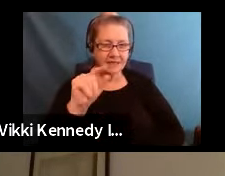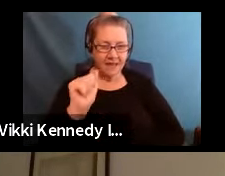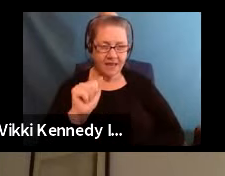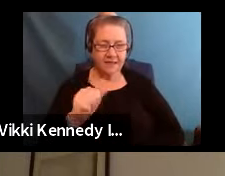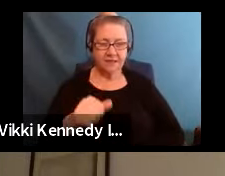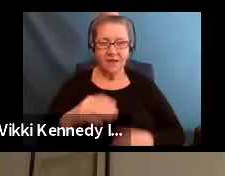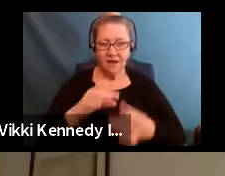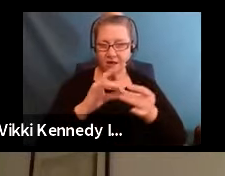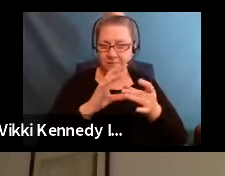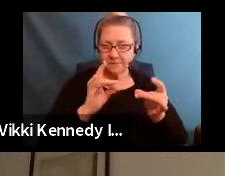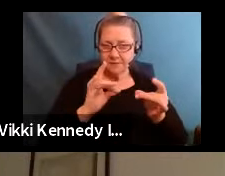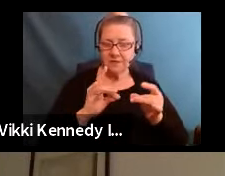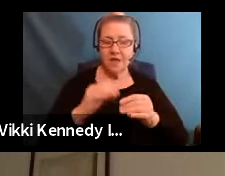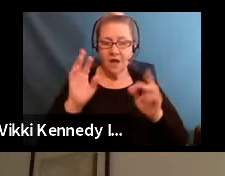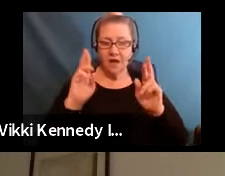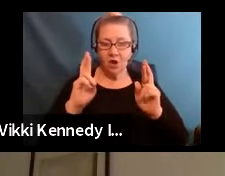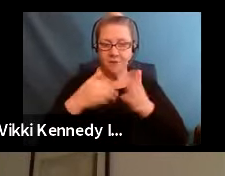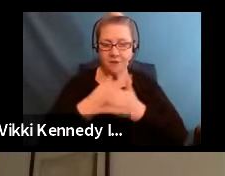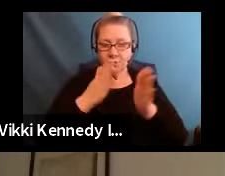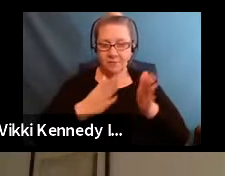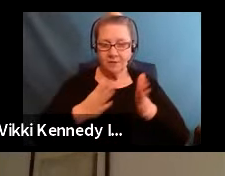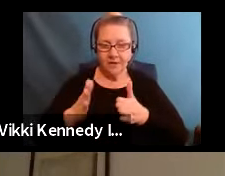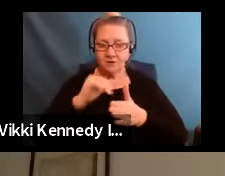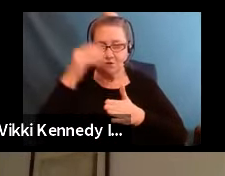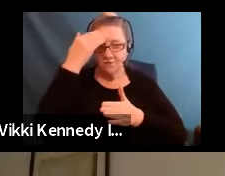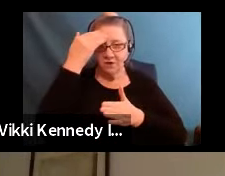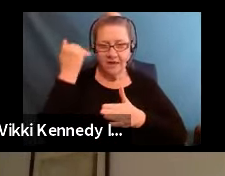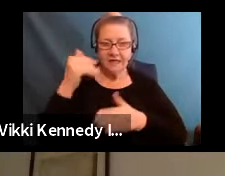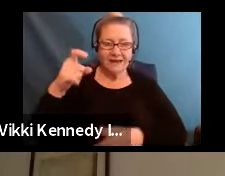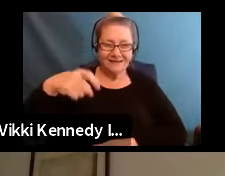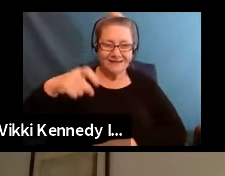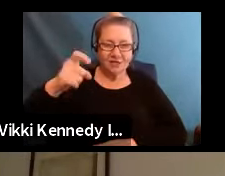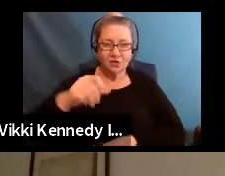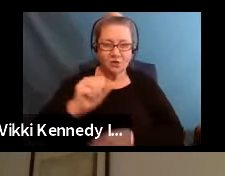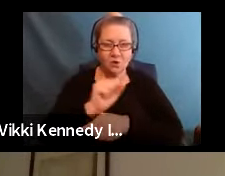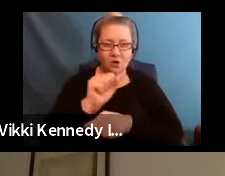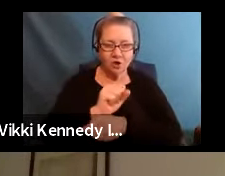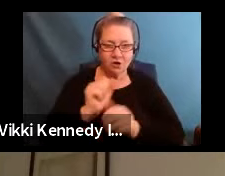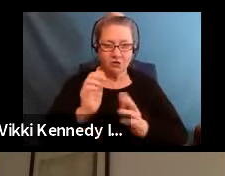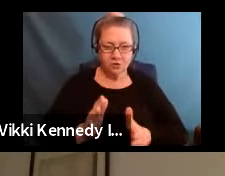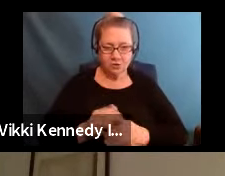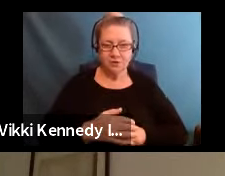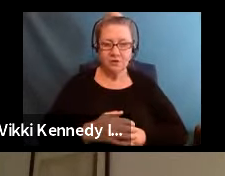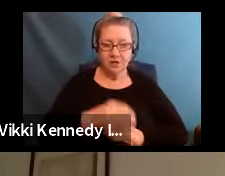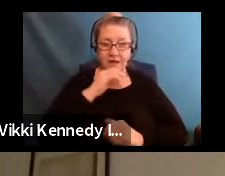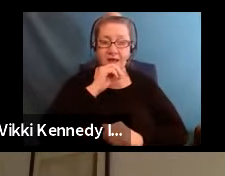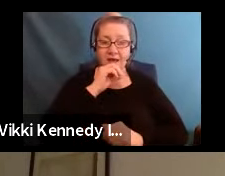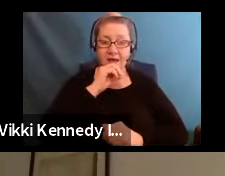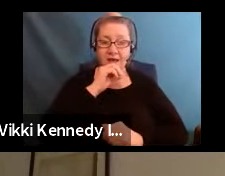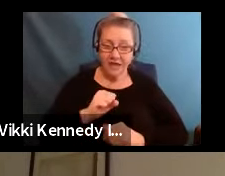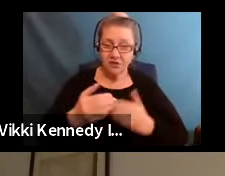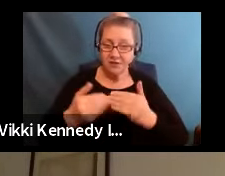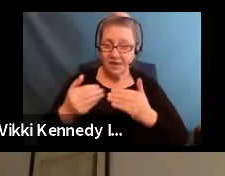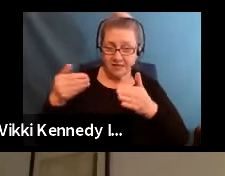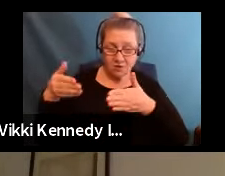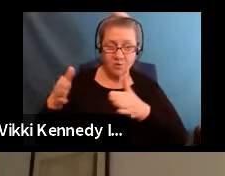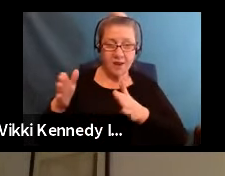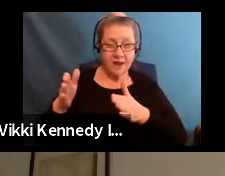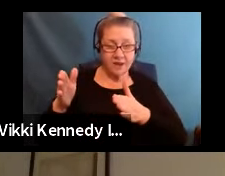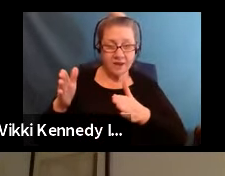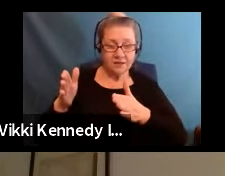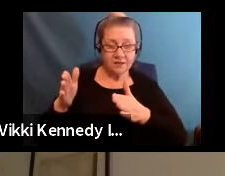this new plan, we're not going to lose sight of those essential workers that we were talking about, because age is certainly an easier way to